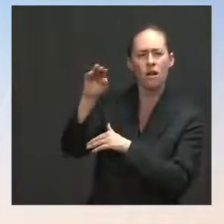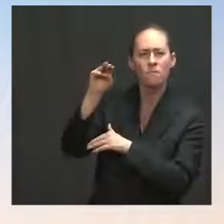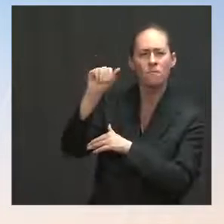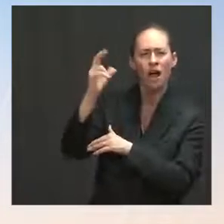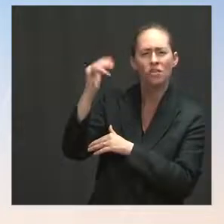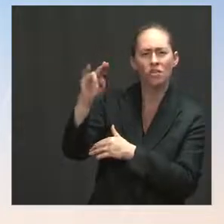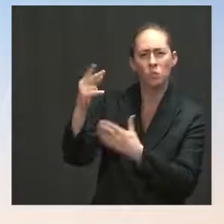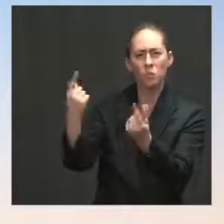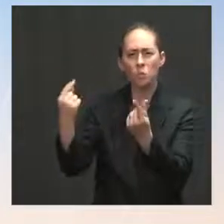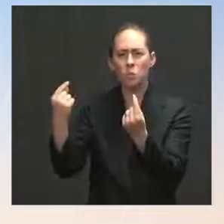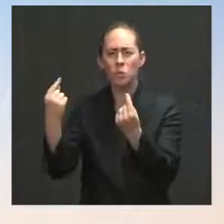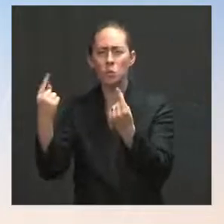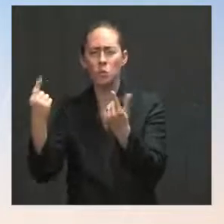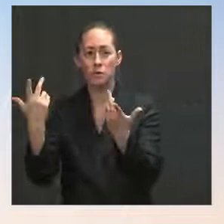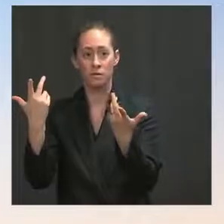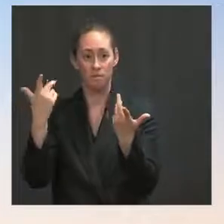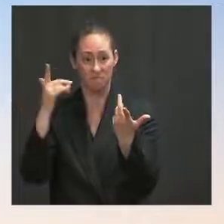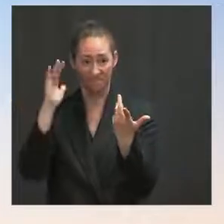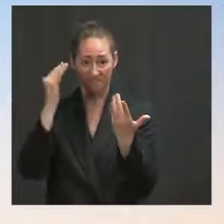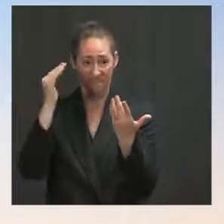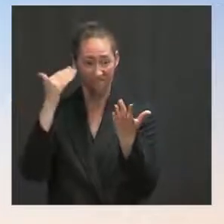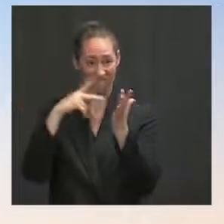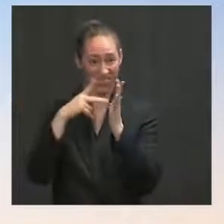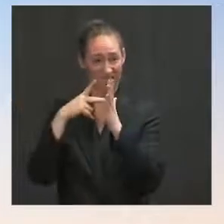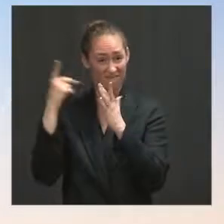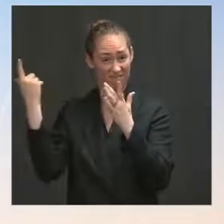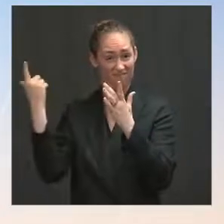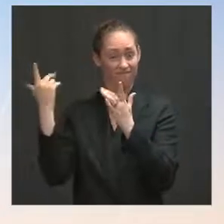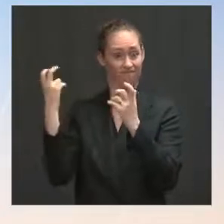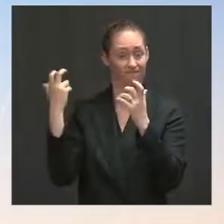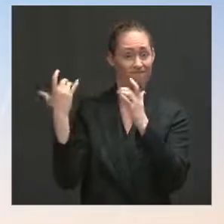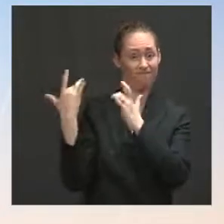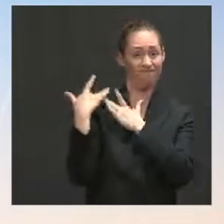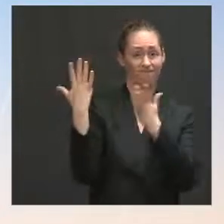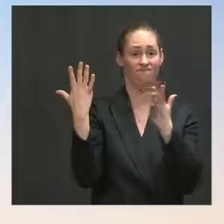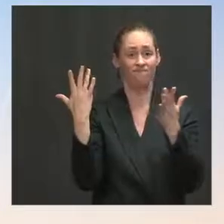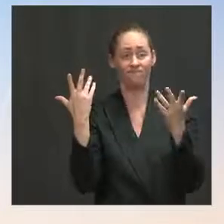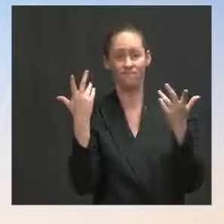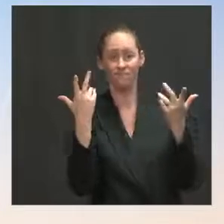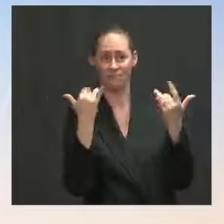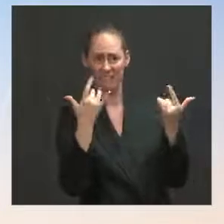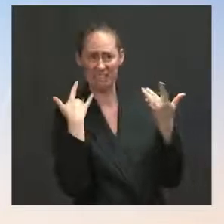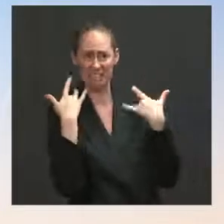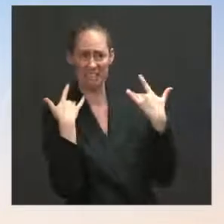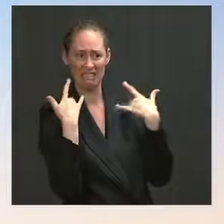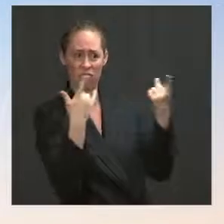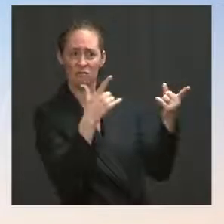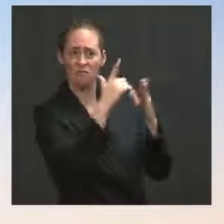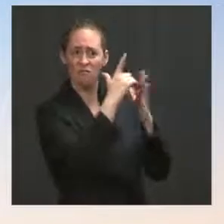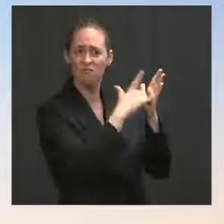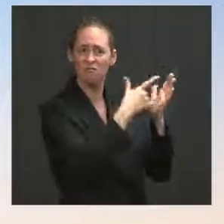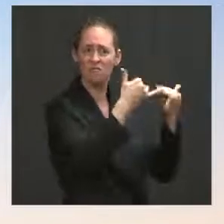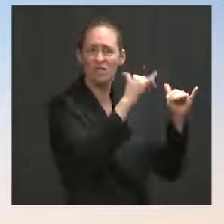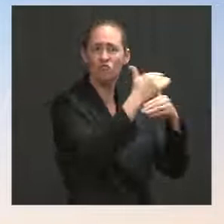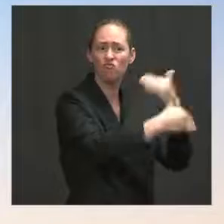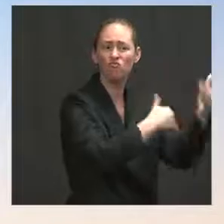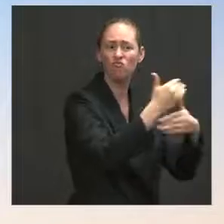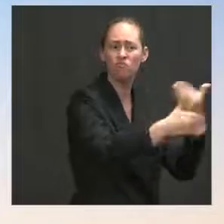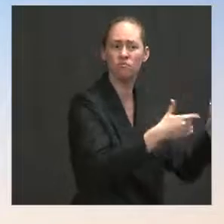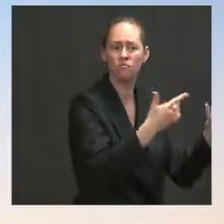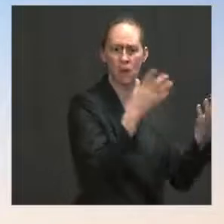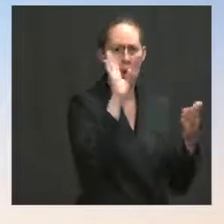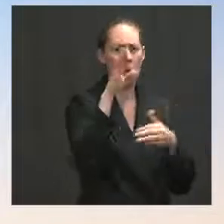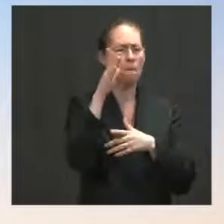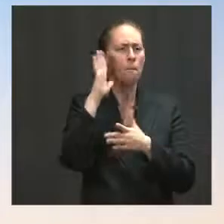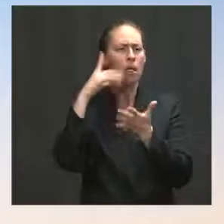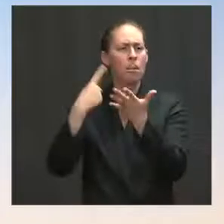for himself in trying to press these lawmakers, given you say he's going to talk about the authoritarian danger of